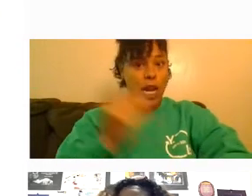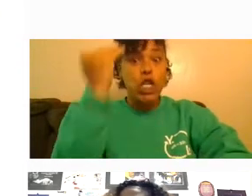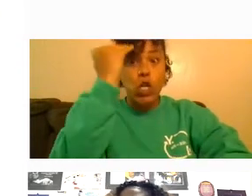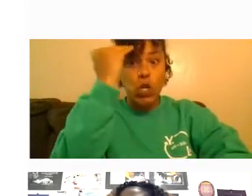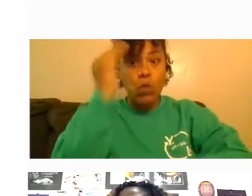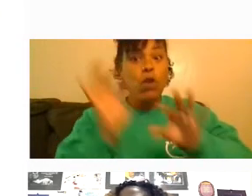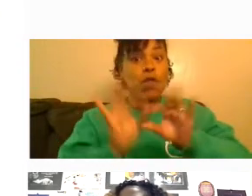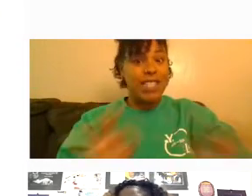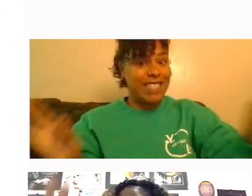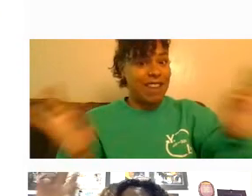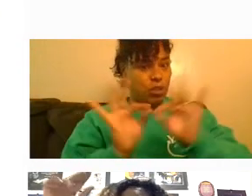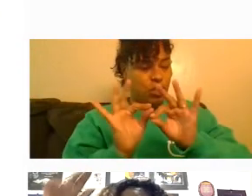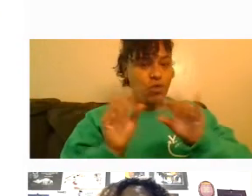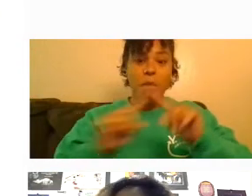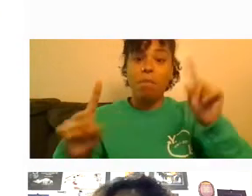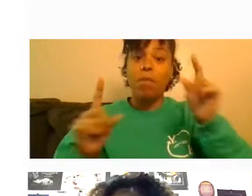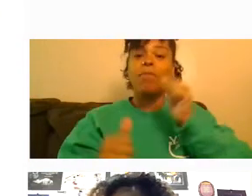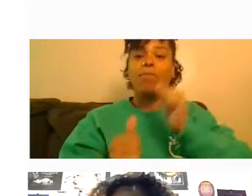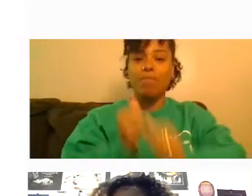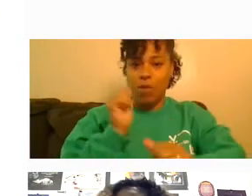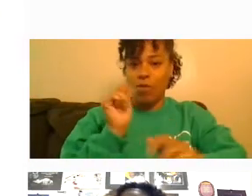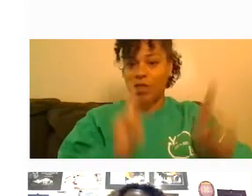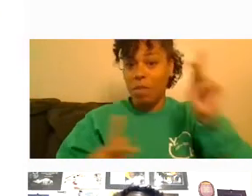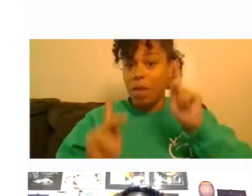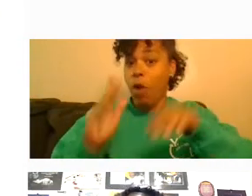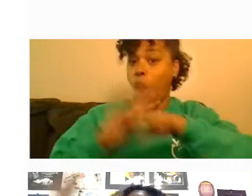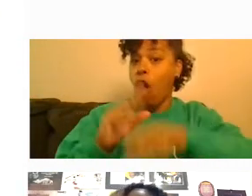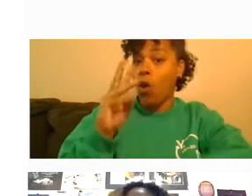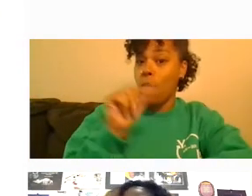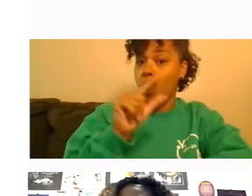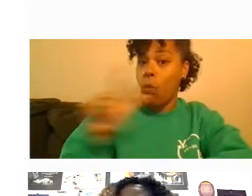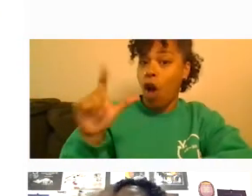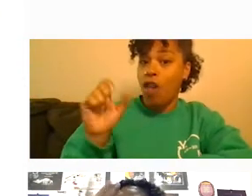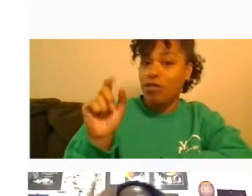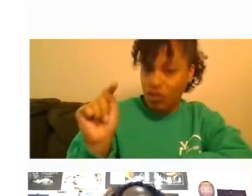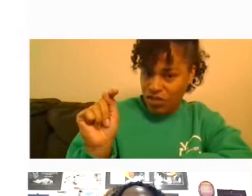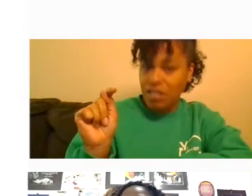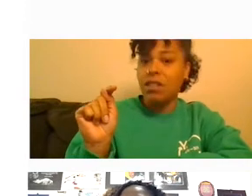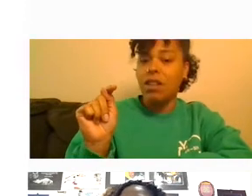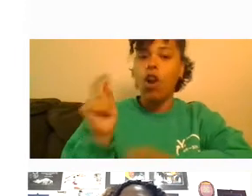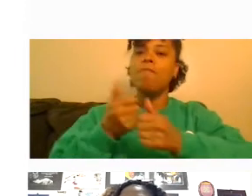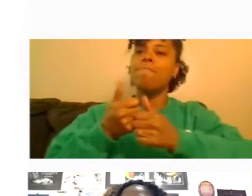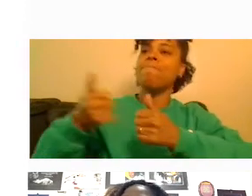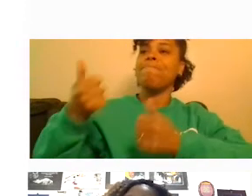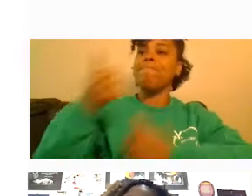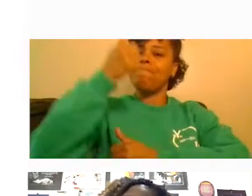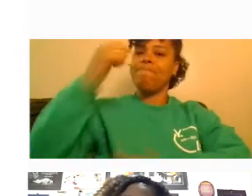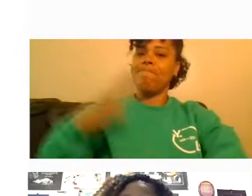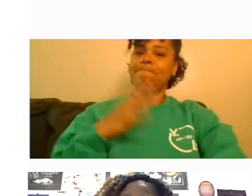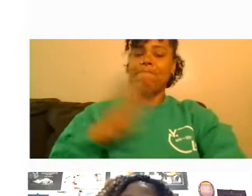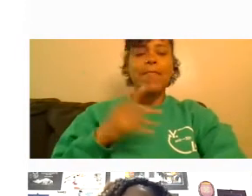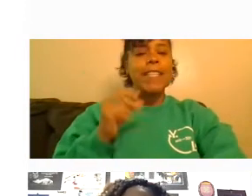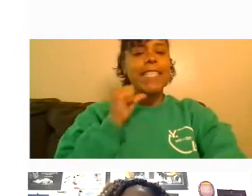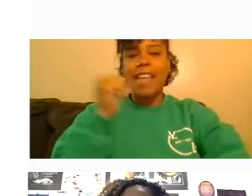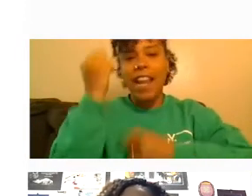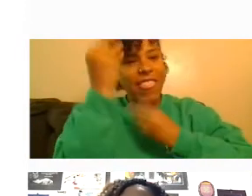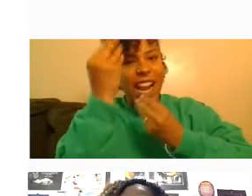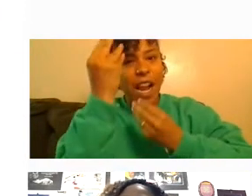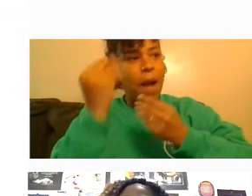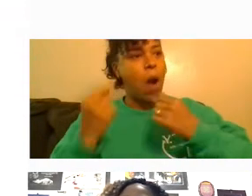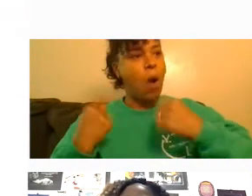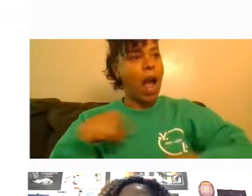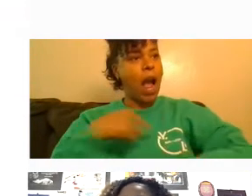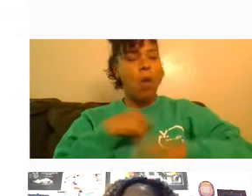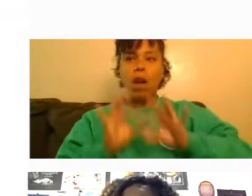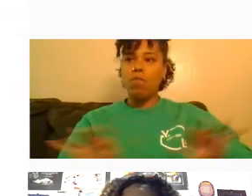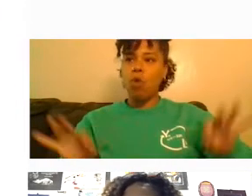people on Wall Street or the elite didn't really consider how essential we were